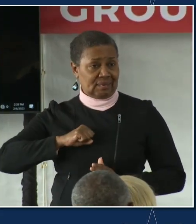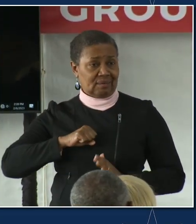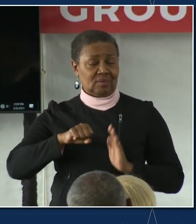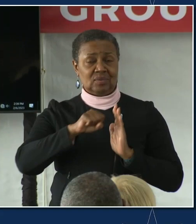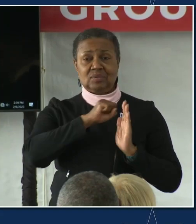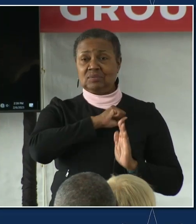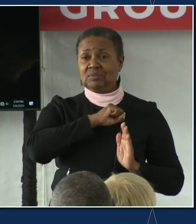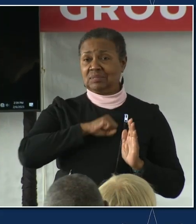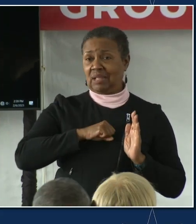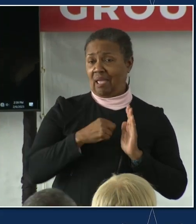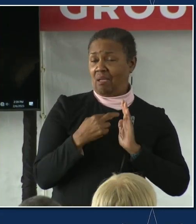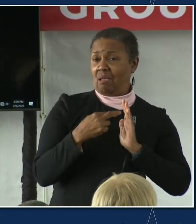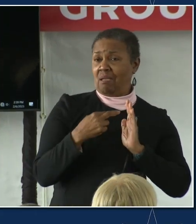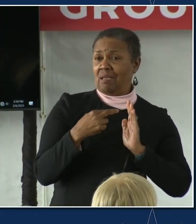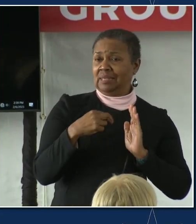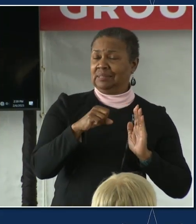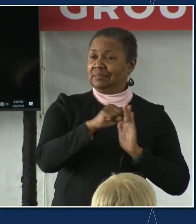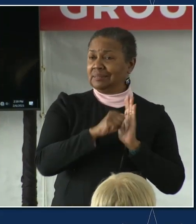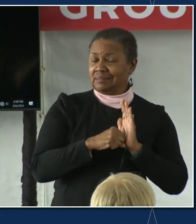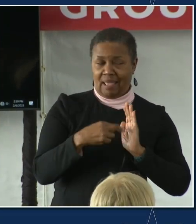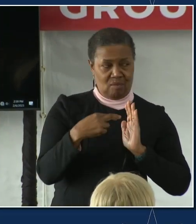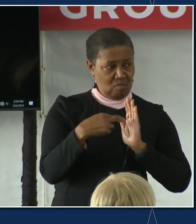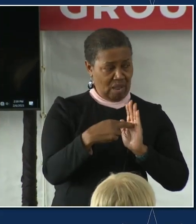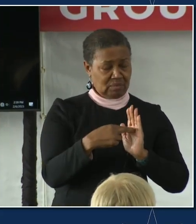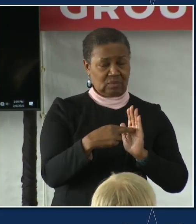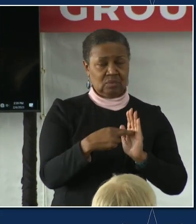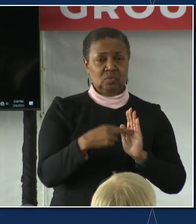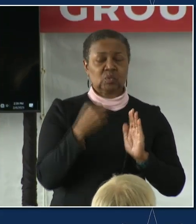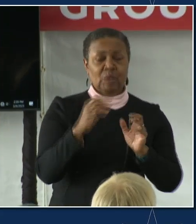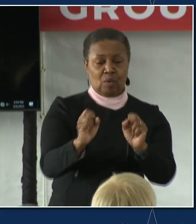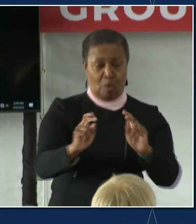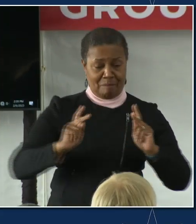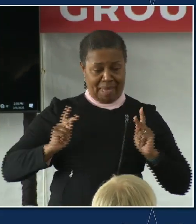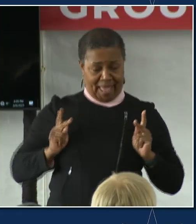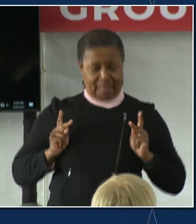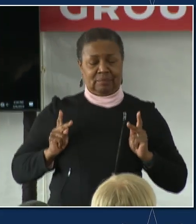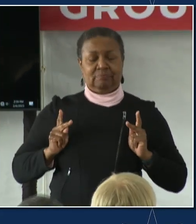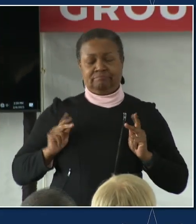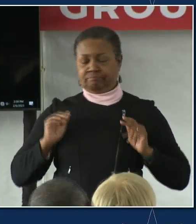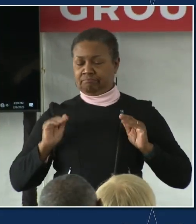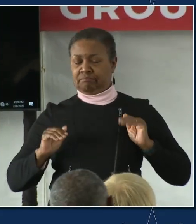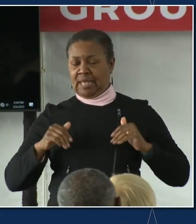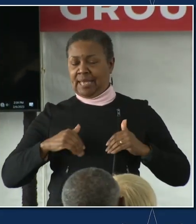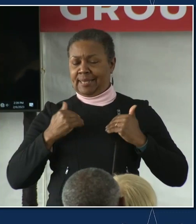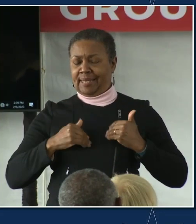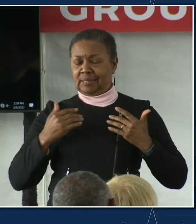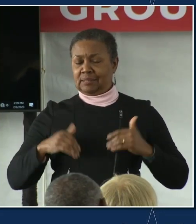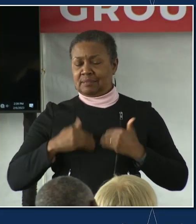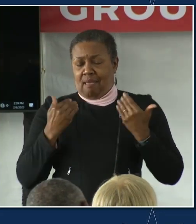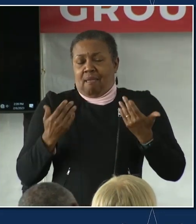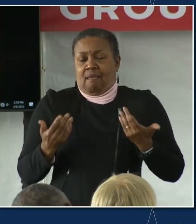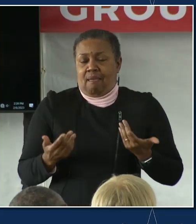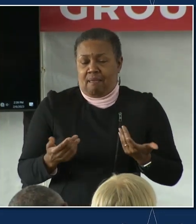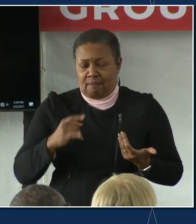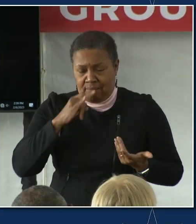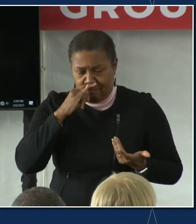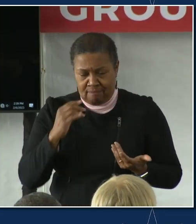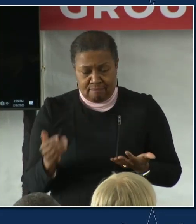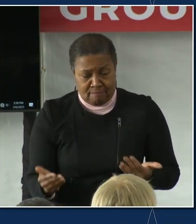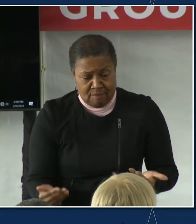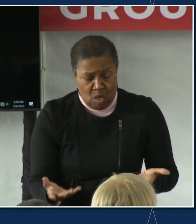reps, we're gonna go back and we're gonna grab these young kids that are so predisposed to the